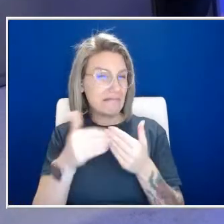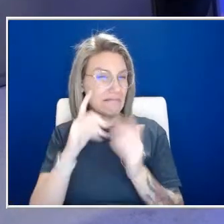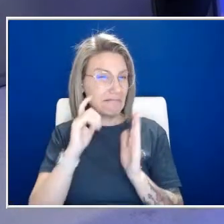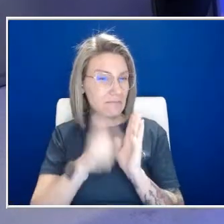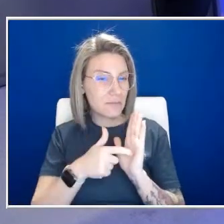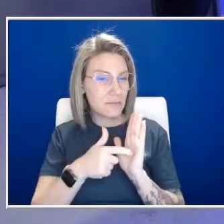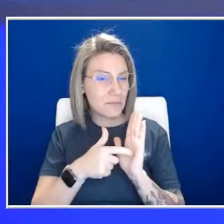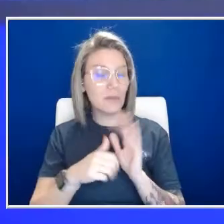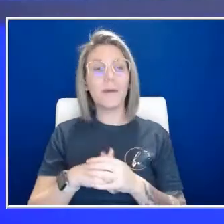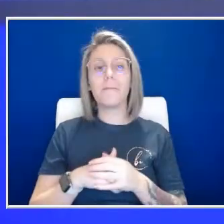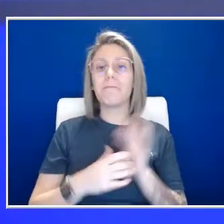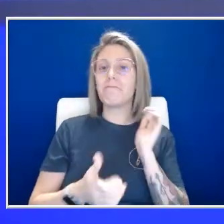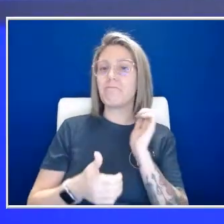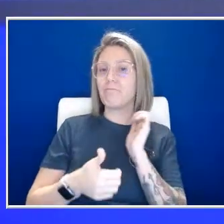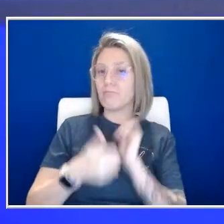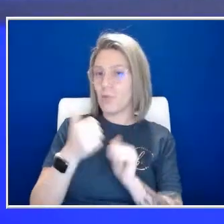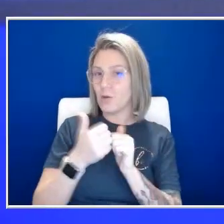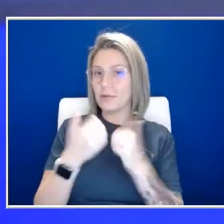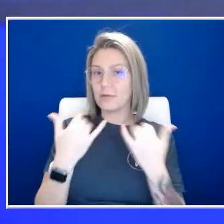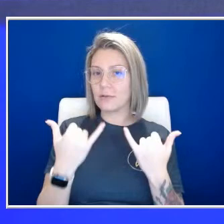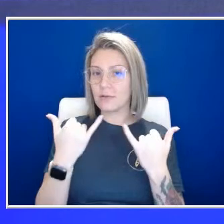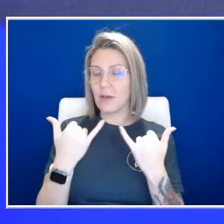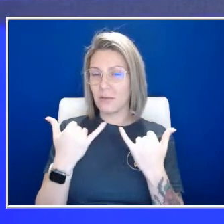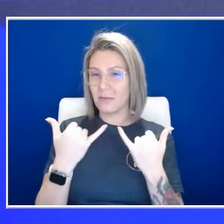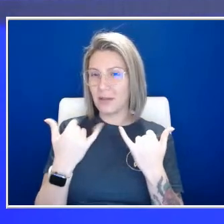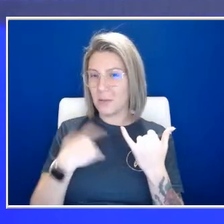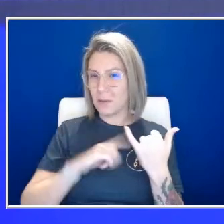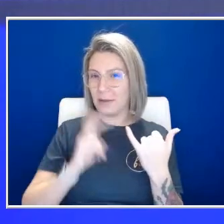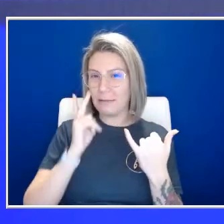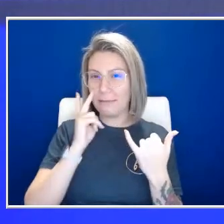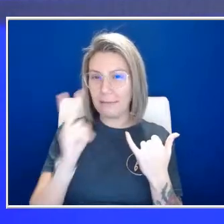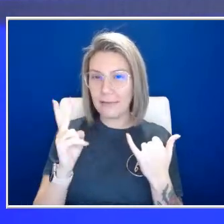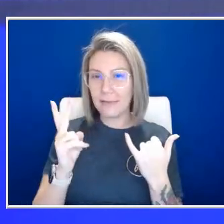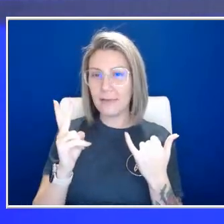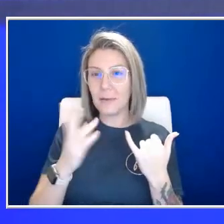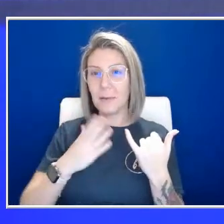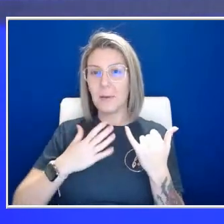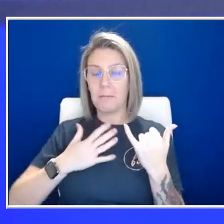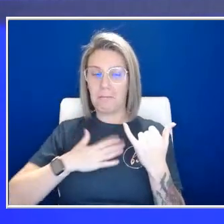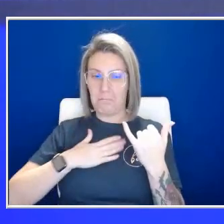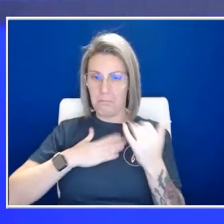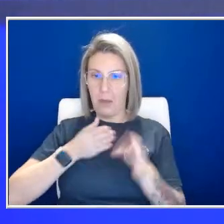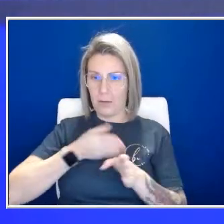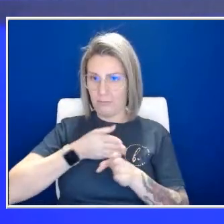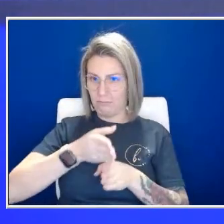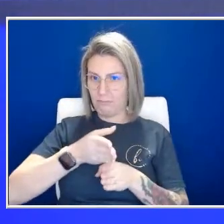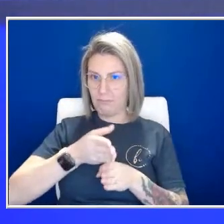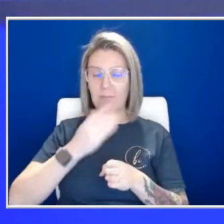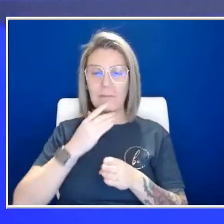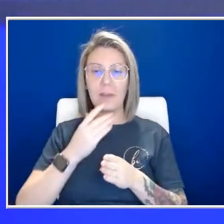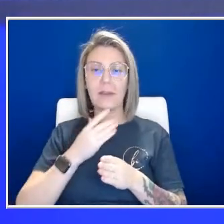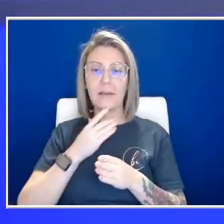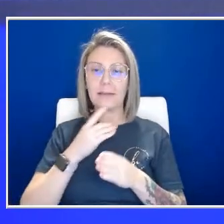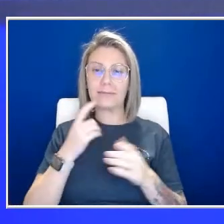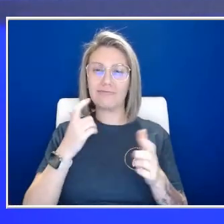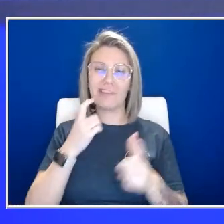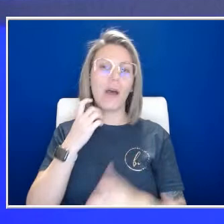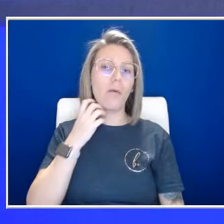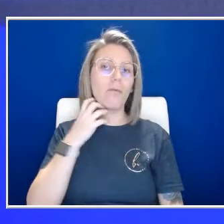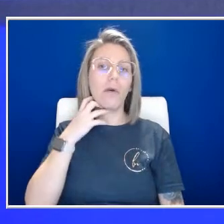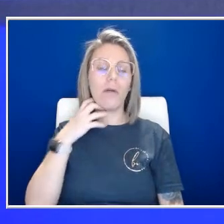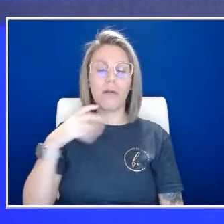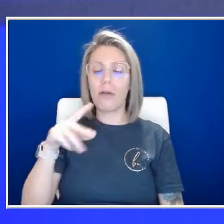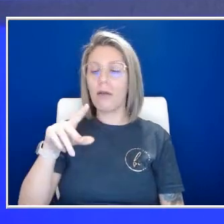common presentation we see, actually, at least in my world, is an enlarged lymph node. Often it's a man